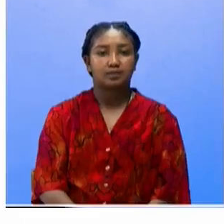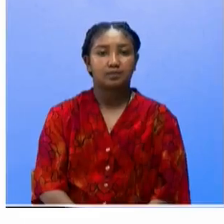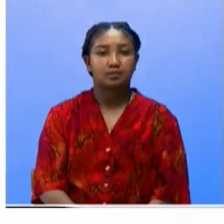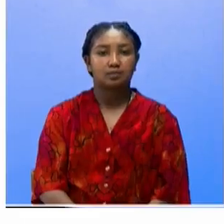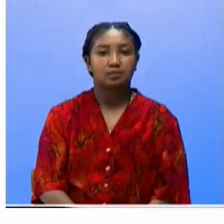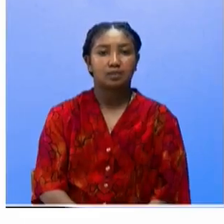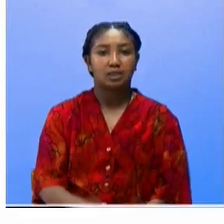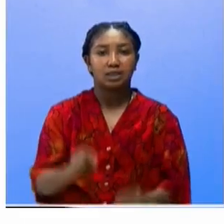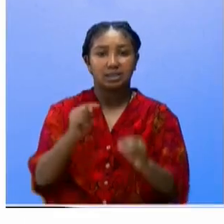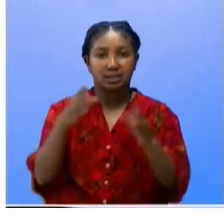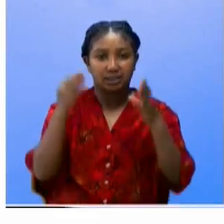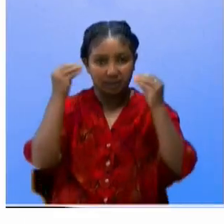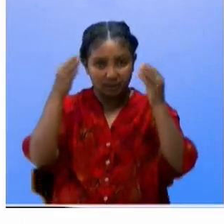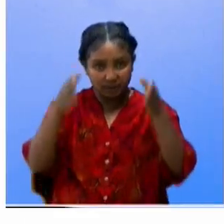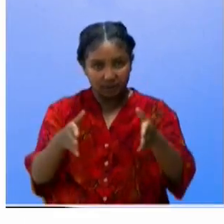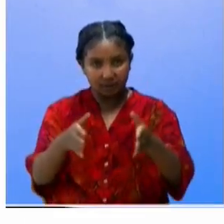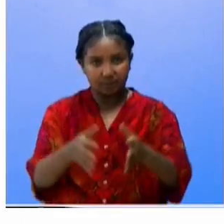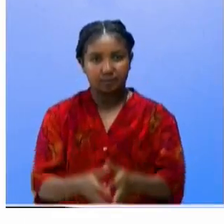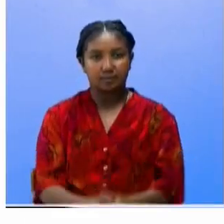The teacher